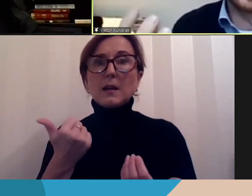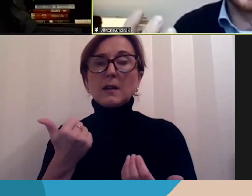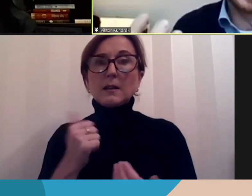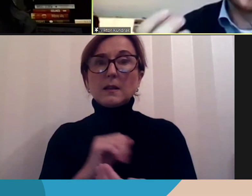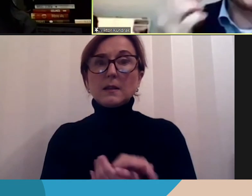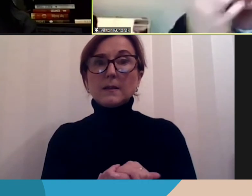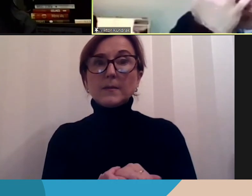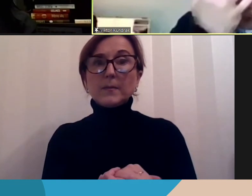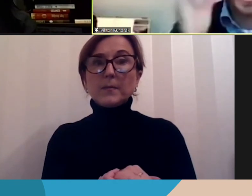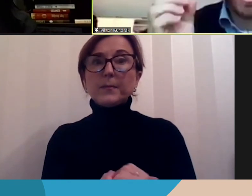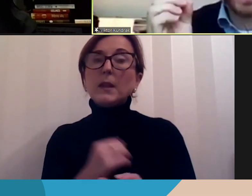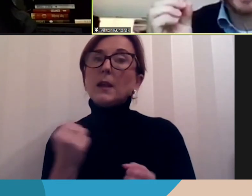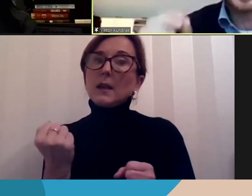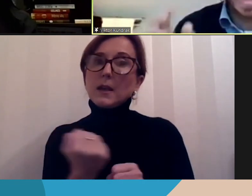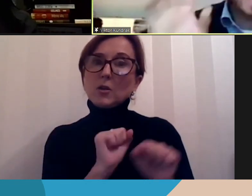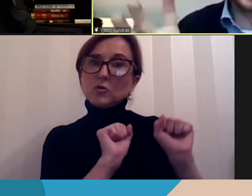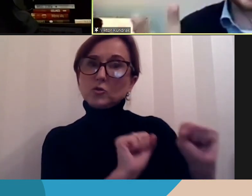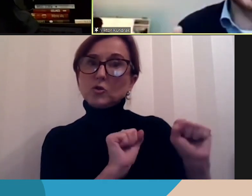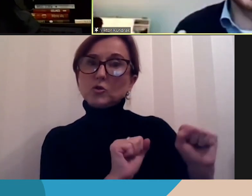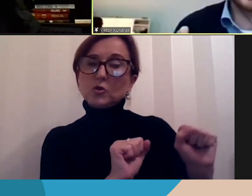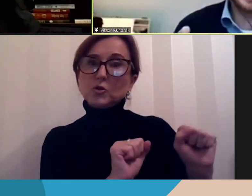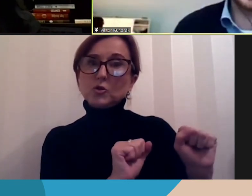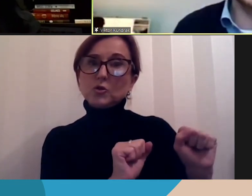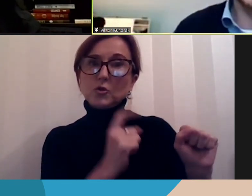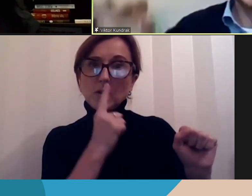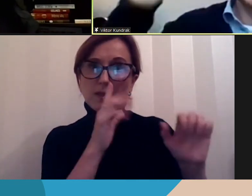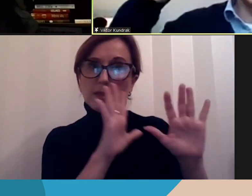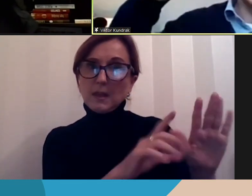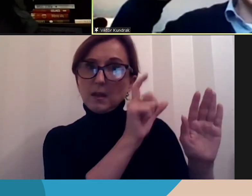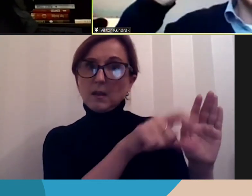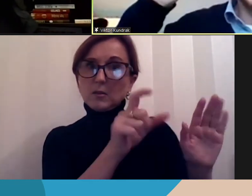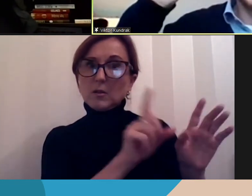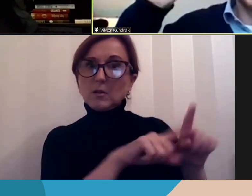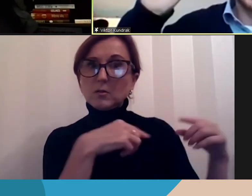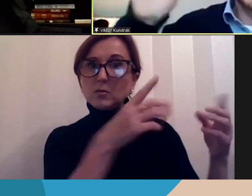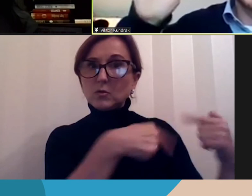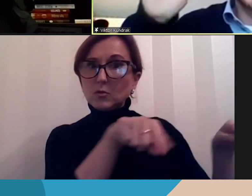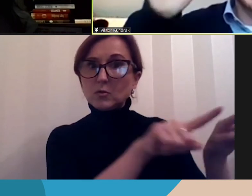the day, report. Because to recall, and this has been mentioned on many occasions,